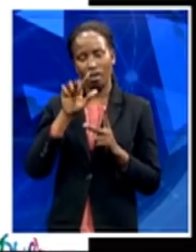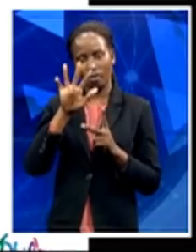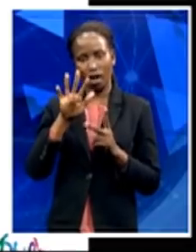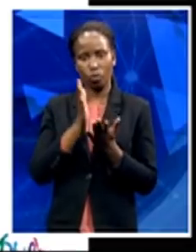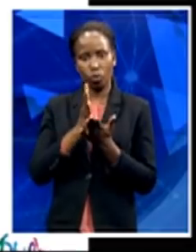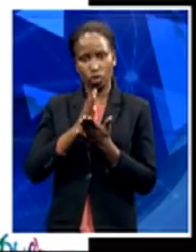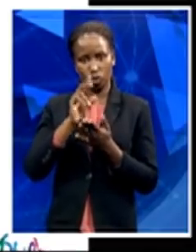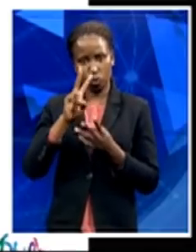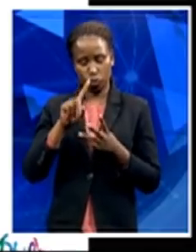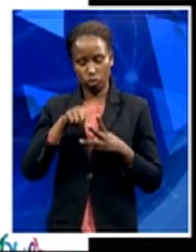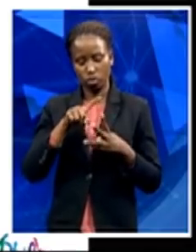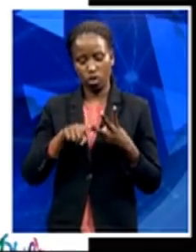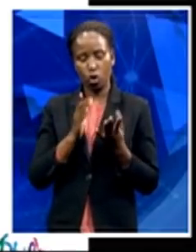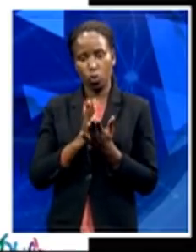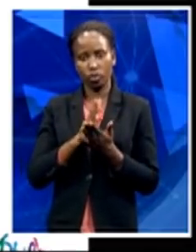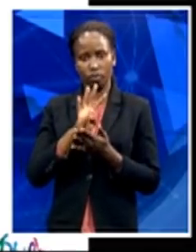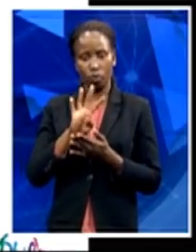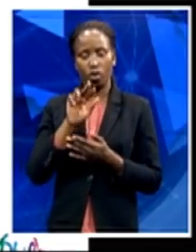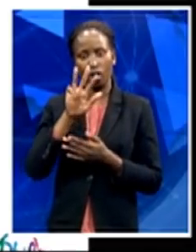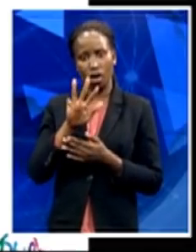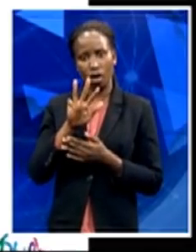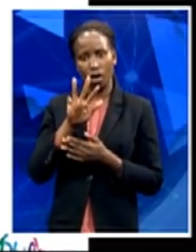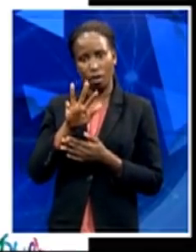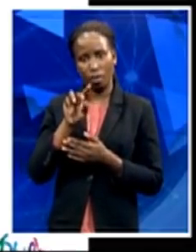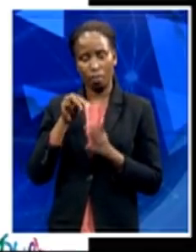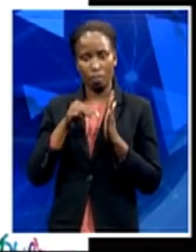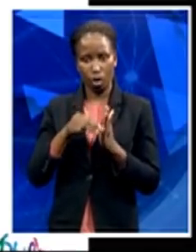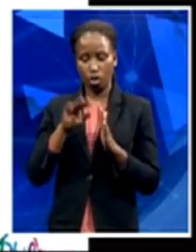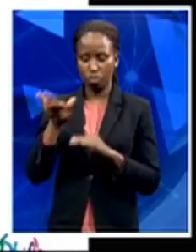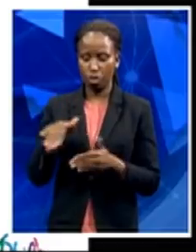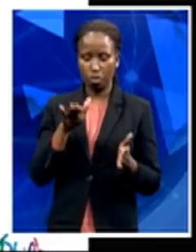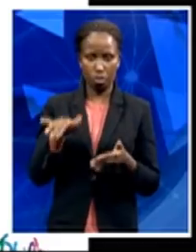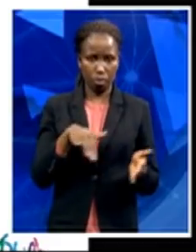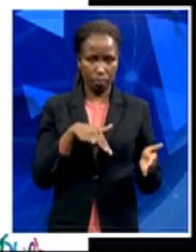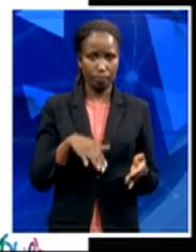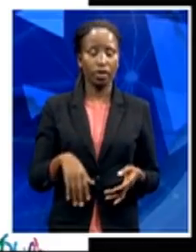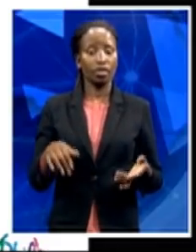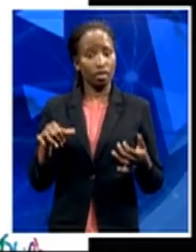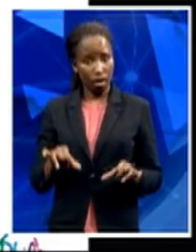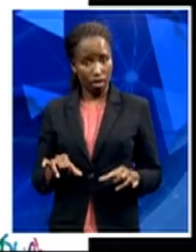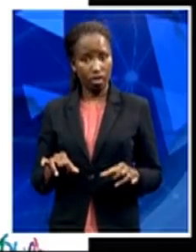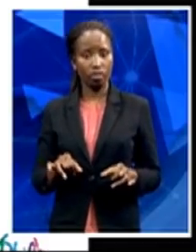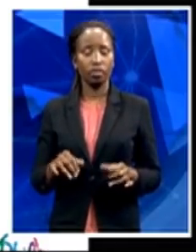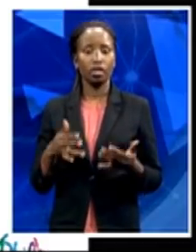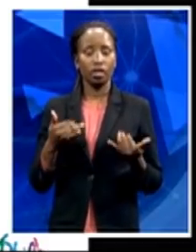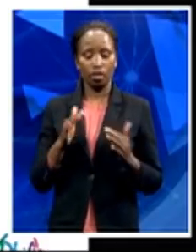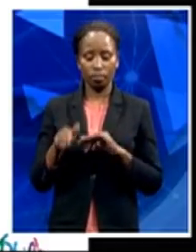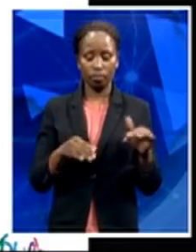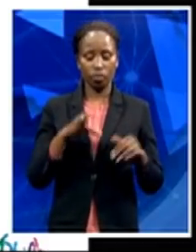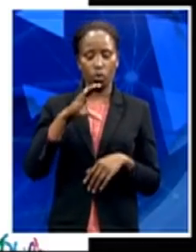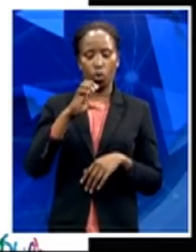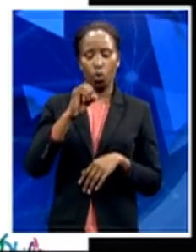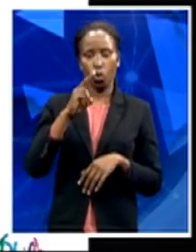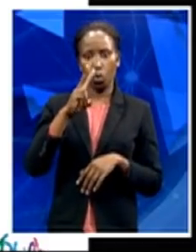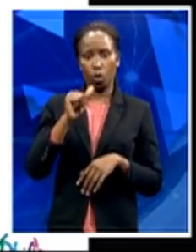million doses. And then additionally, through the COVAX facility, we will be receiving 1.392